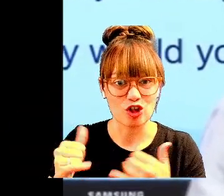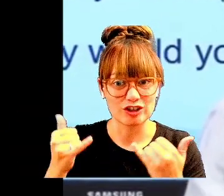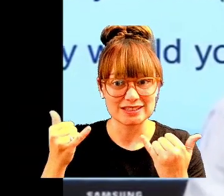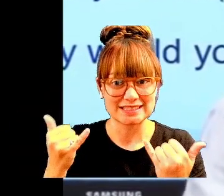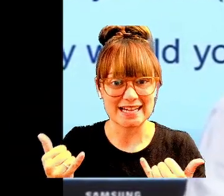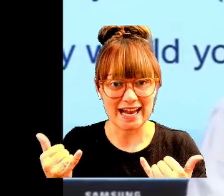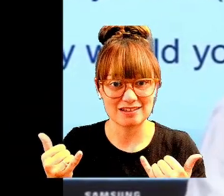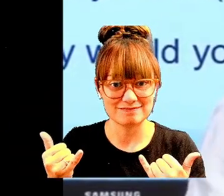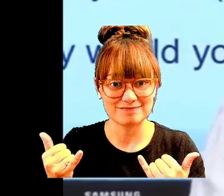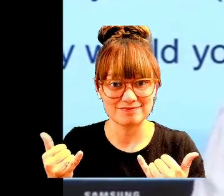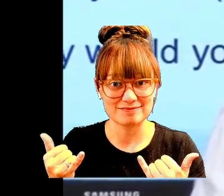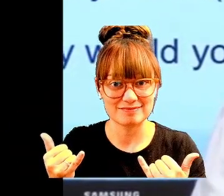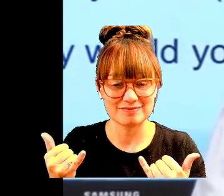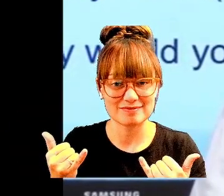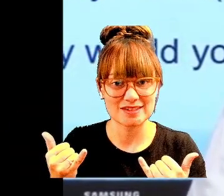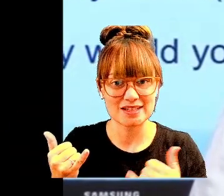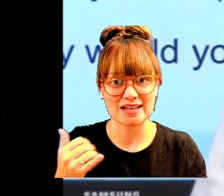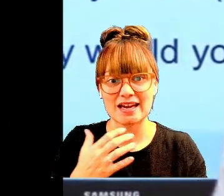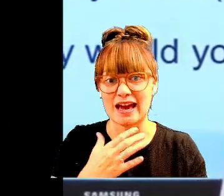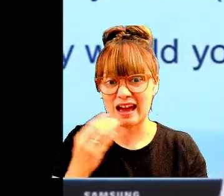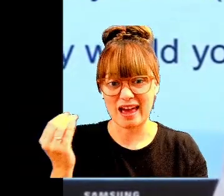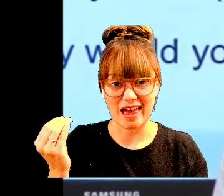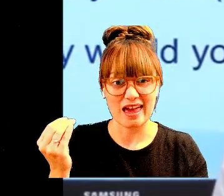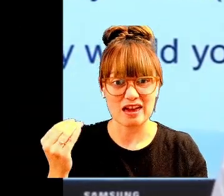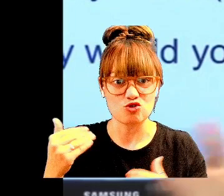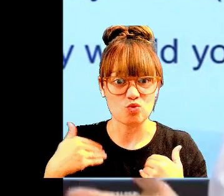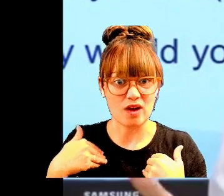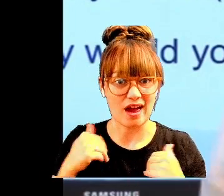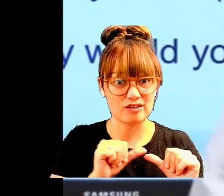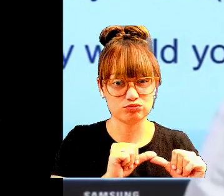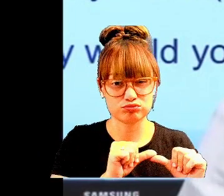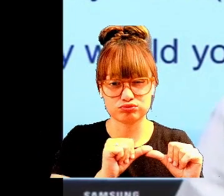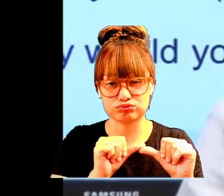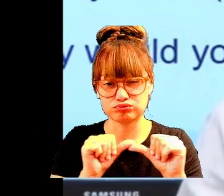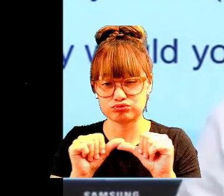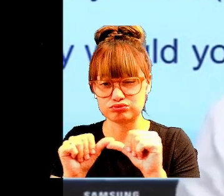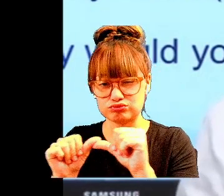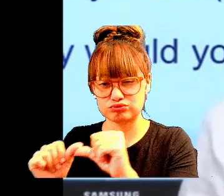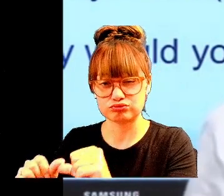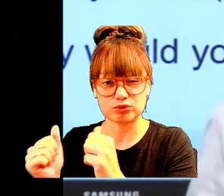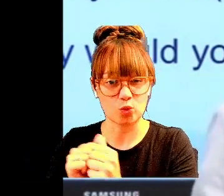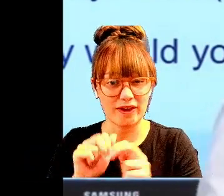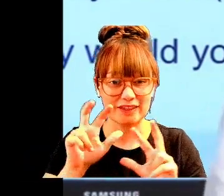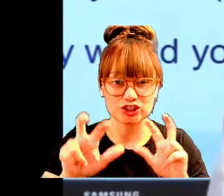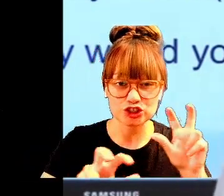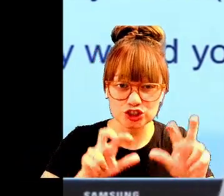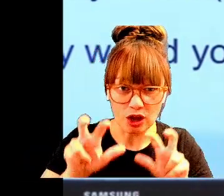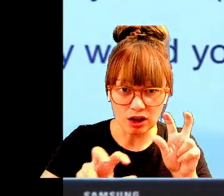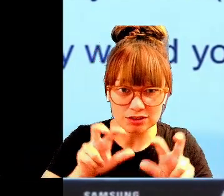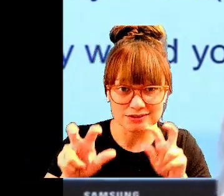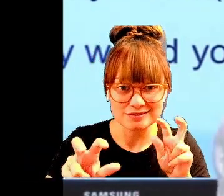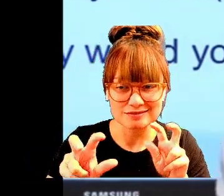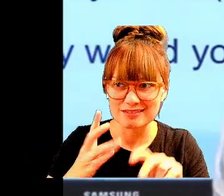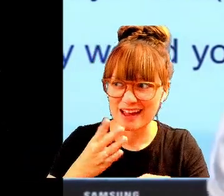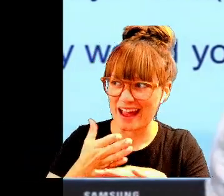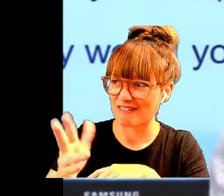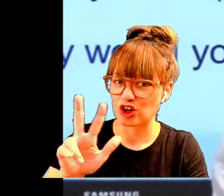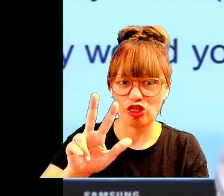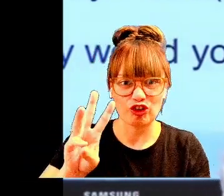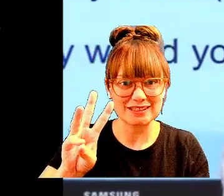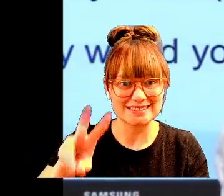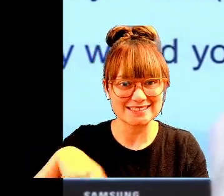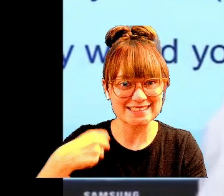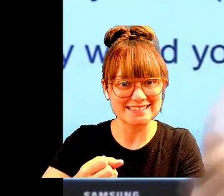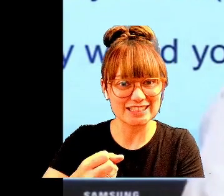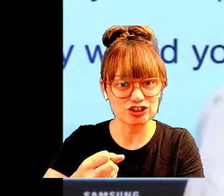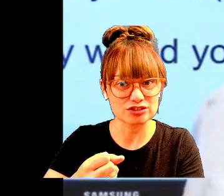you invested it in a pretty good mix of stocks and bonds, after 36 years, you